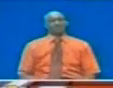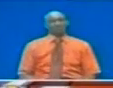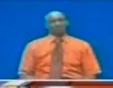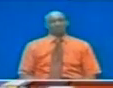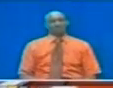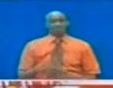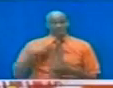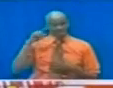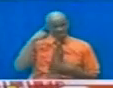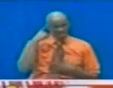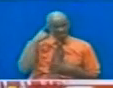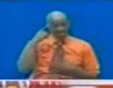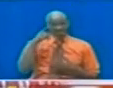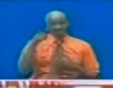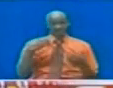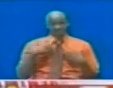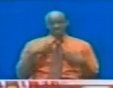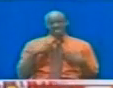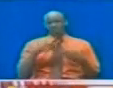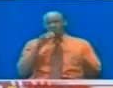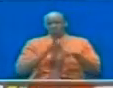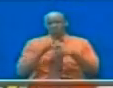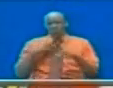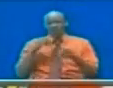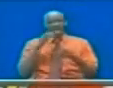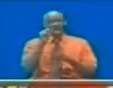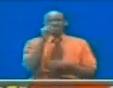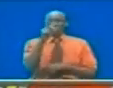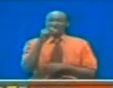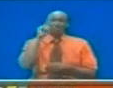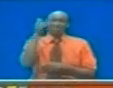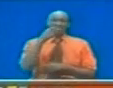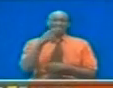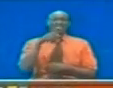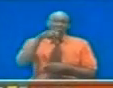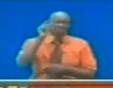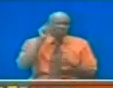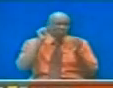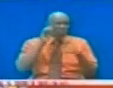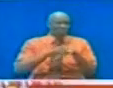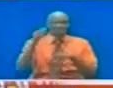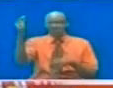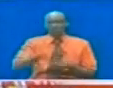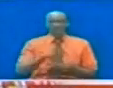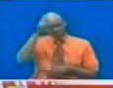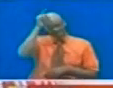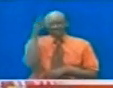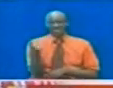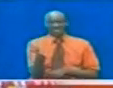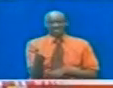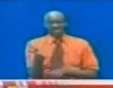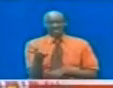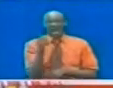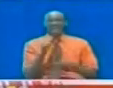And I think it was not in order for Athletics Kenya president to come down to the grassroots